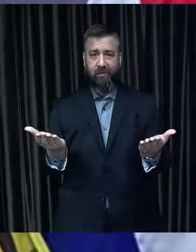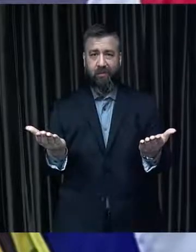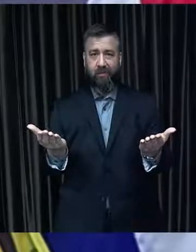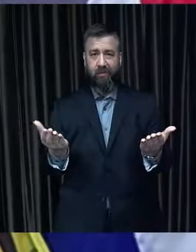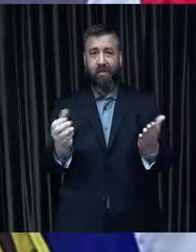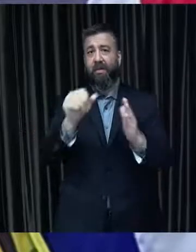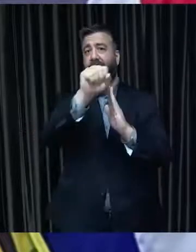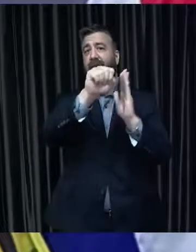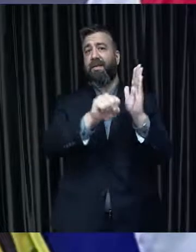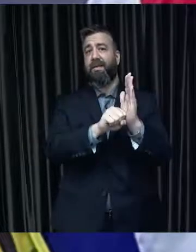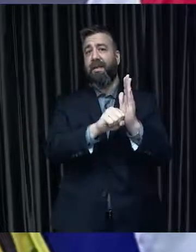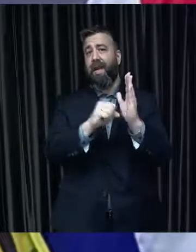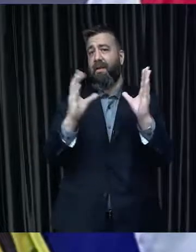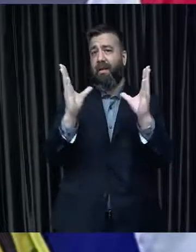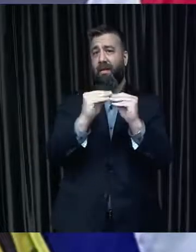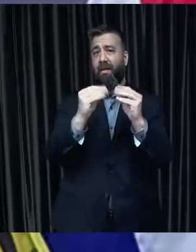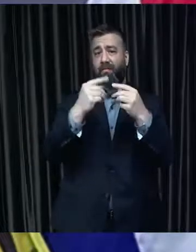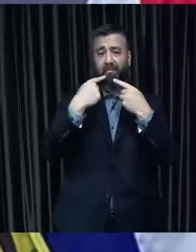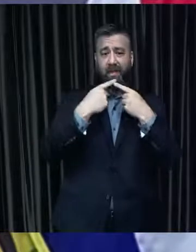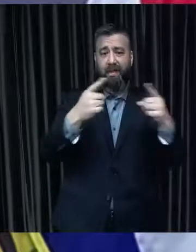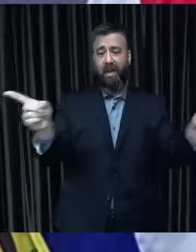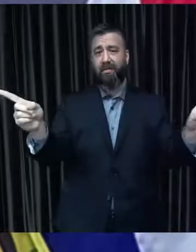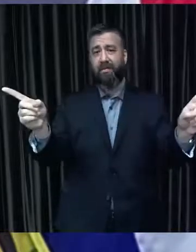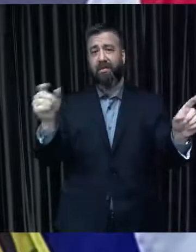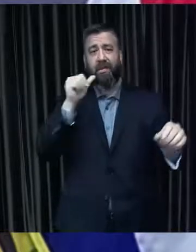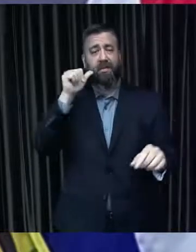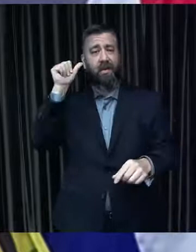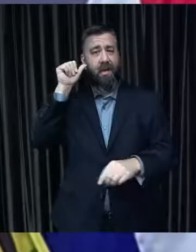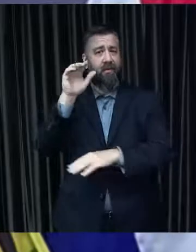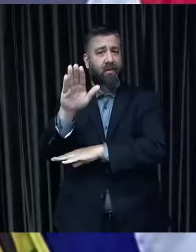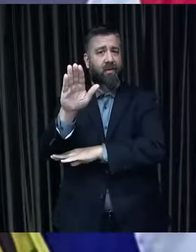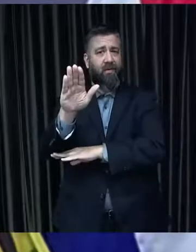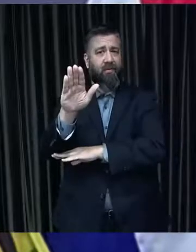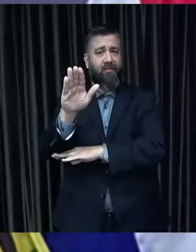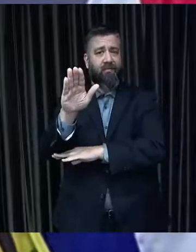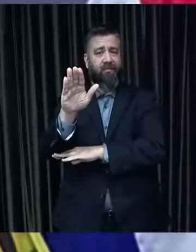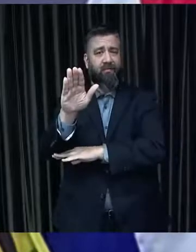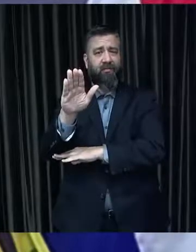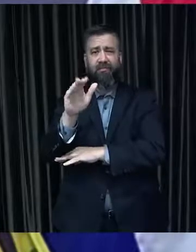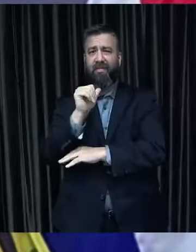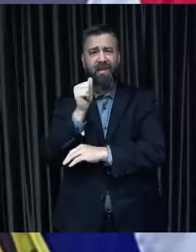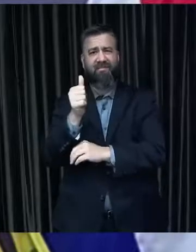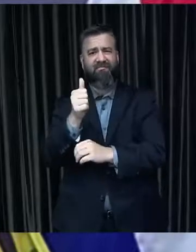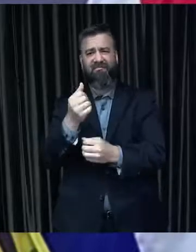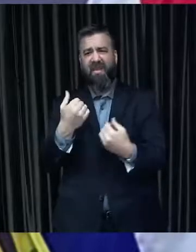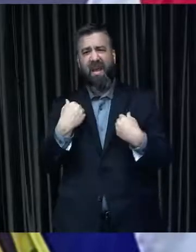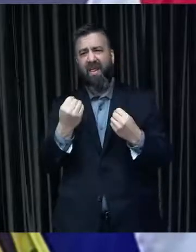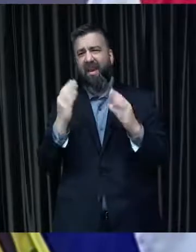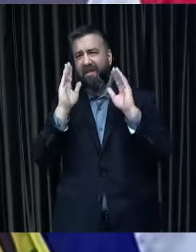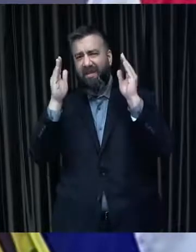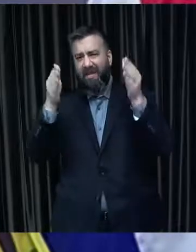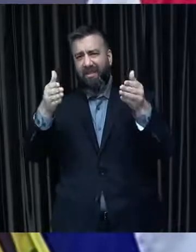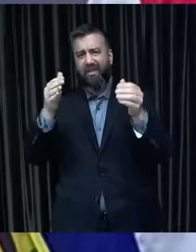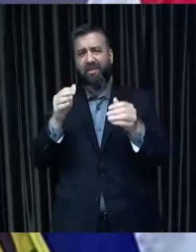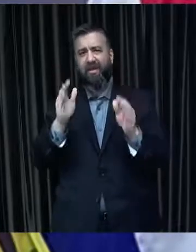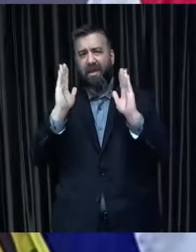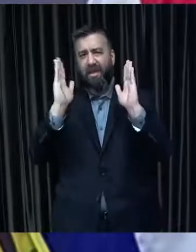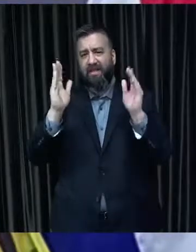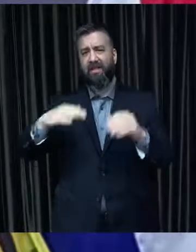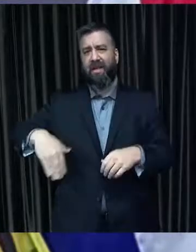issued a press release late yesterday afternoon that hasn't gotten much attention. To note